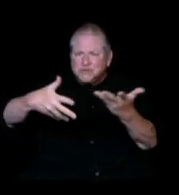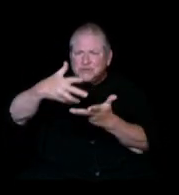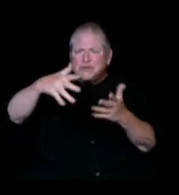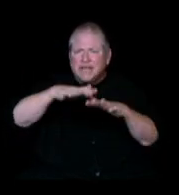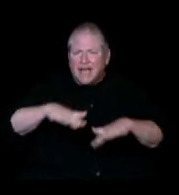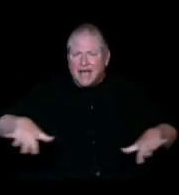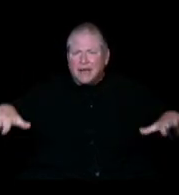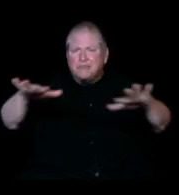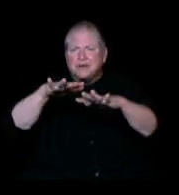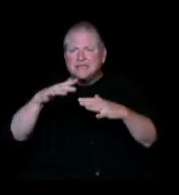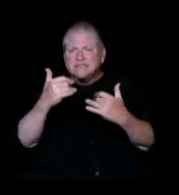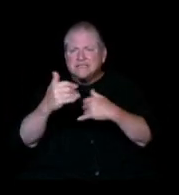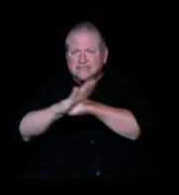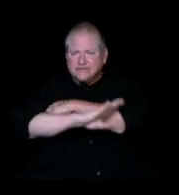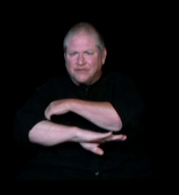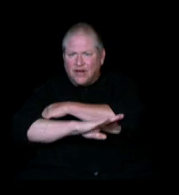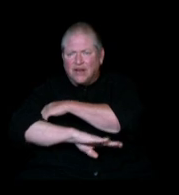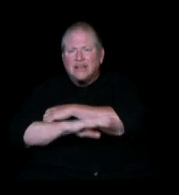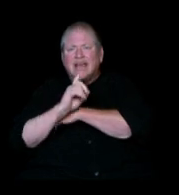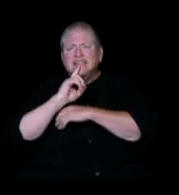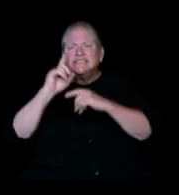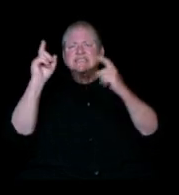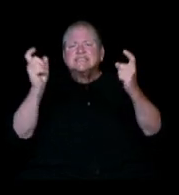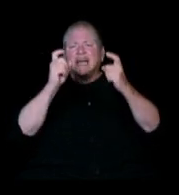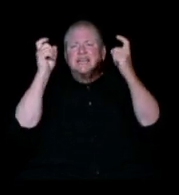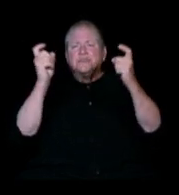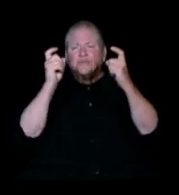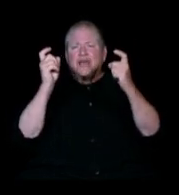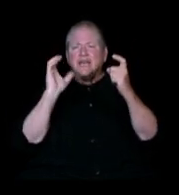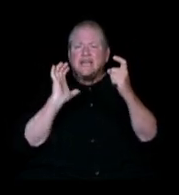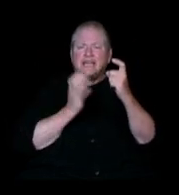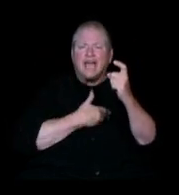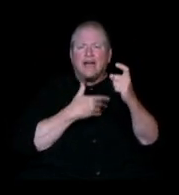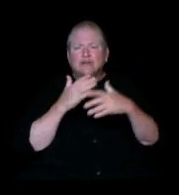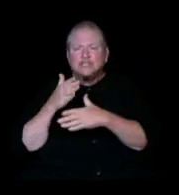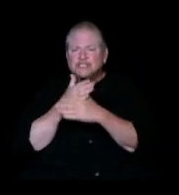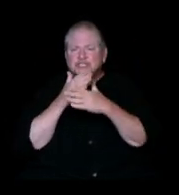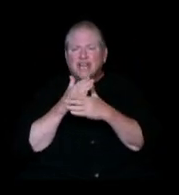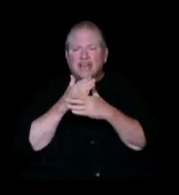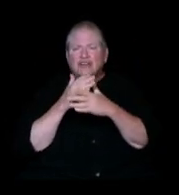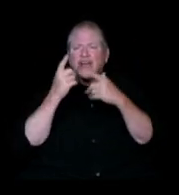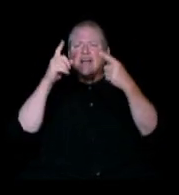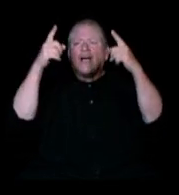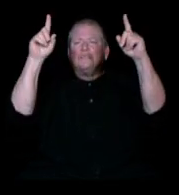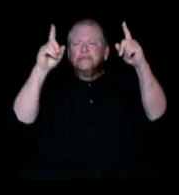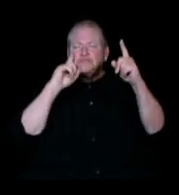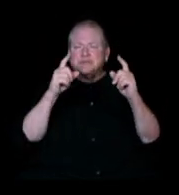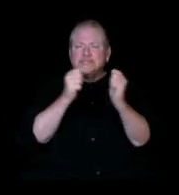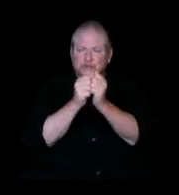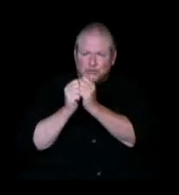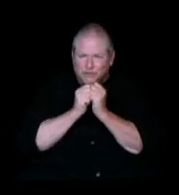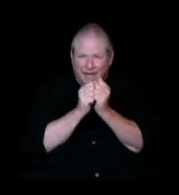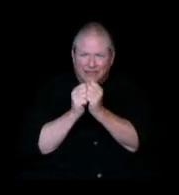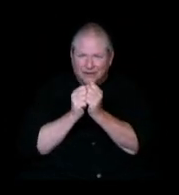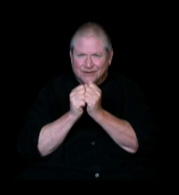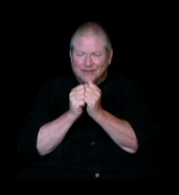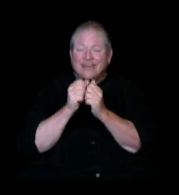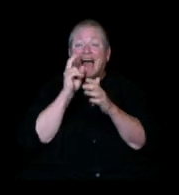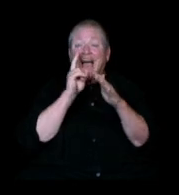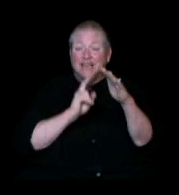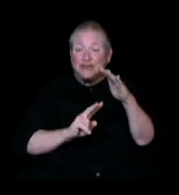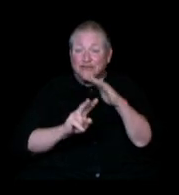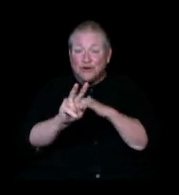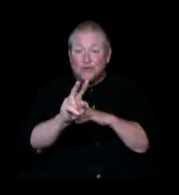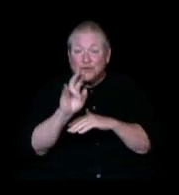but to celebrating the resilience of our community and our shared accomplishments together in person as well. I look forward to